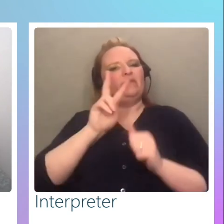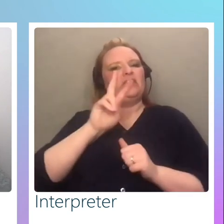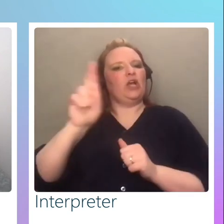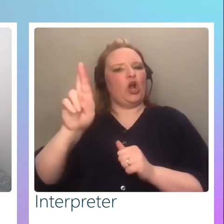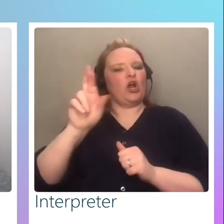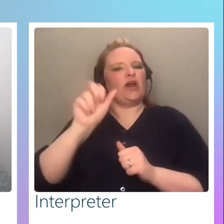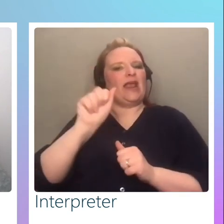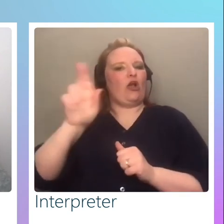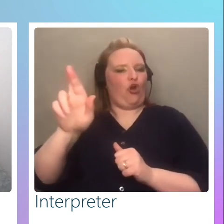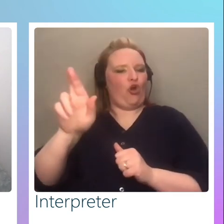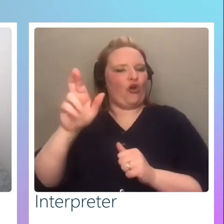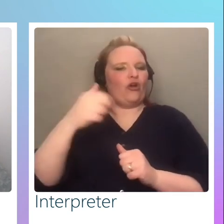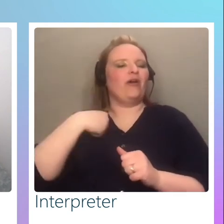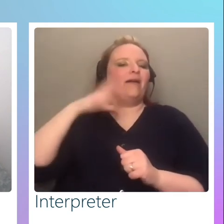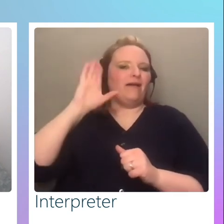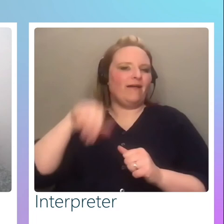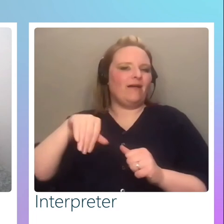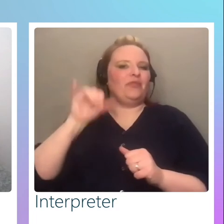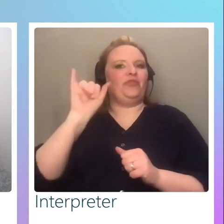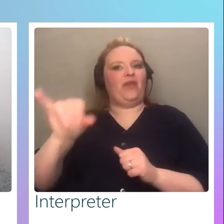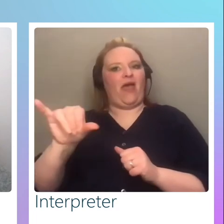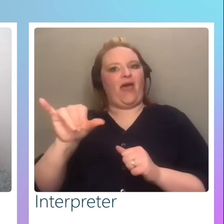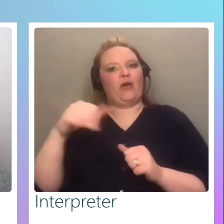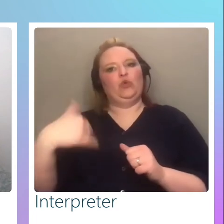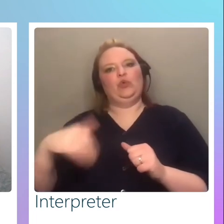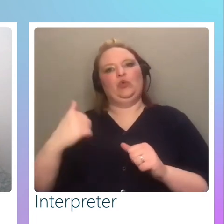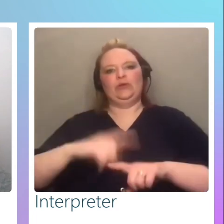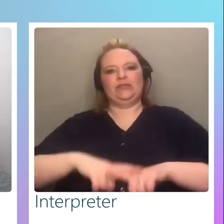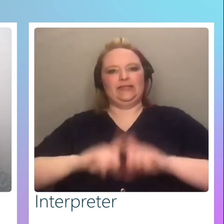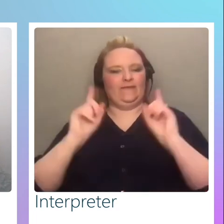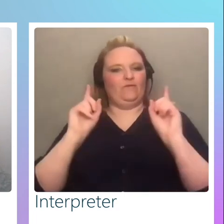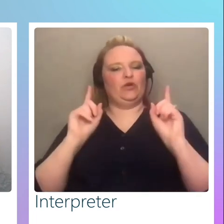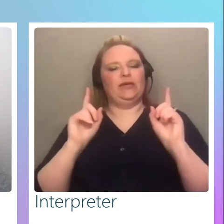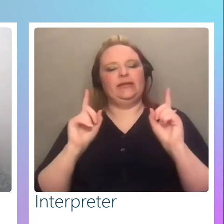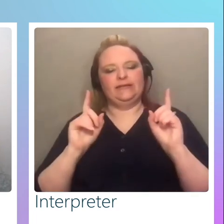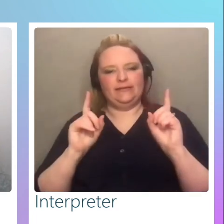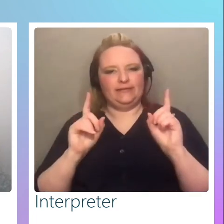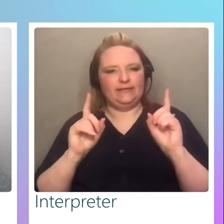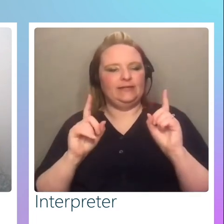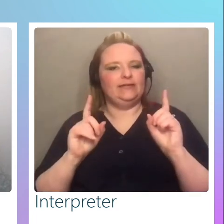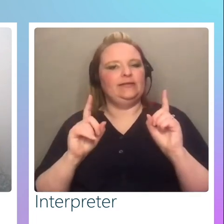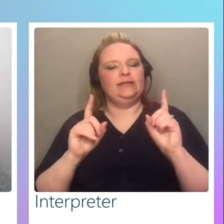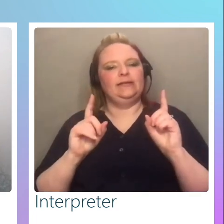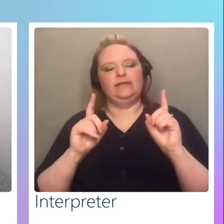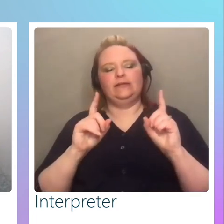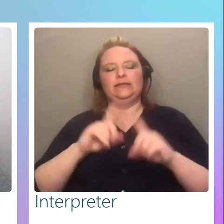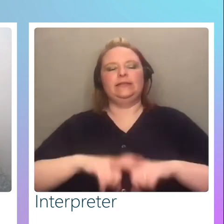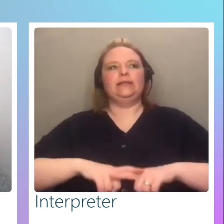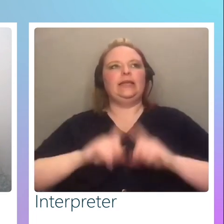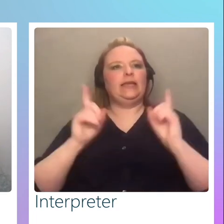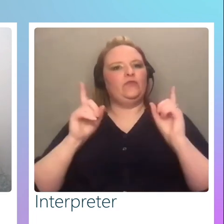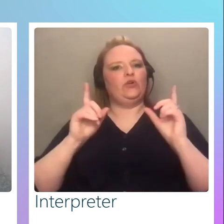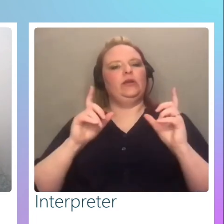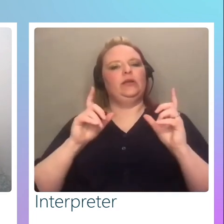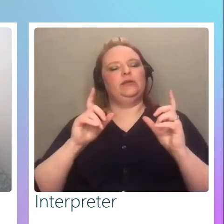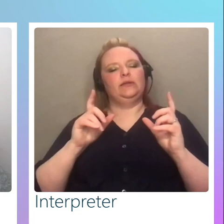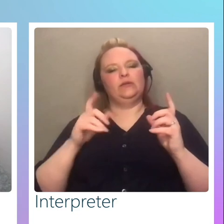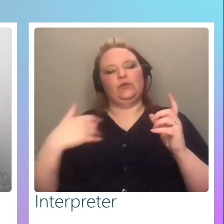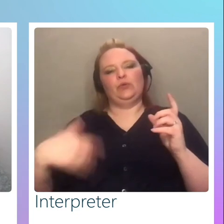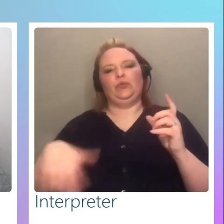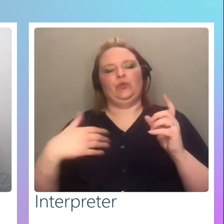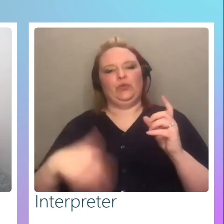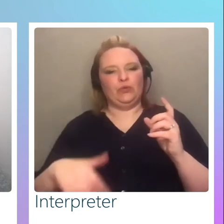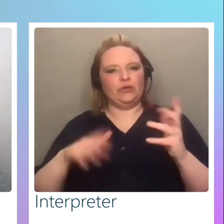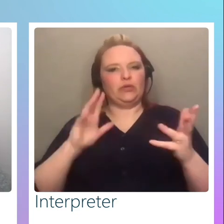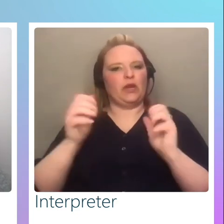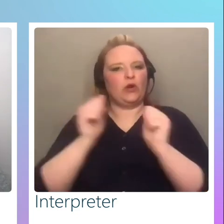too, because I know, you know, that's a whole different, a whole different ball game to get into sports metaphors than things